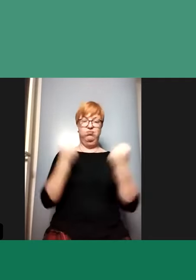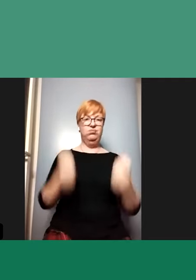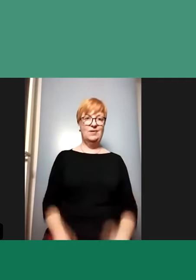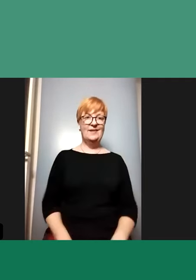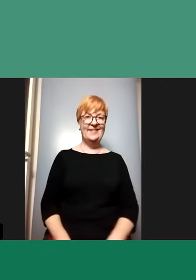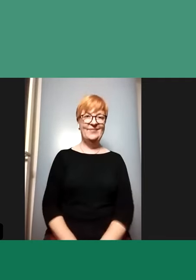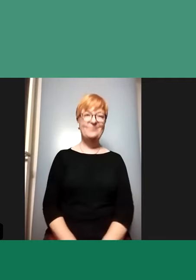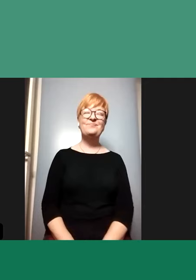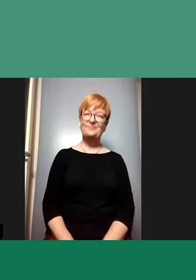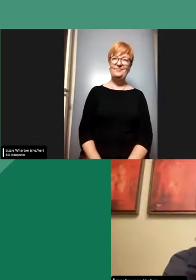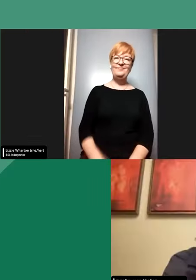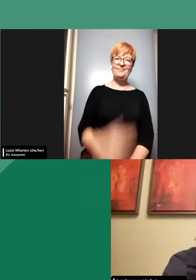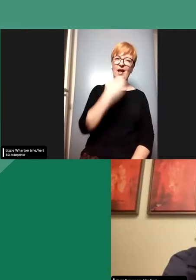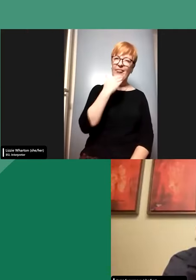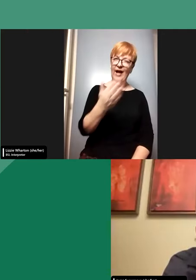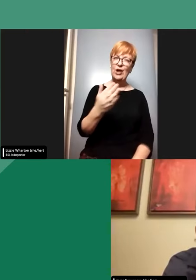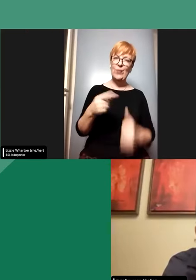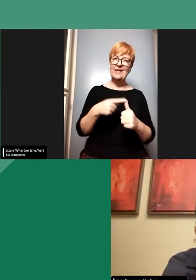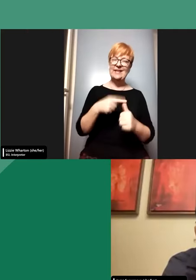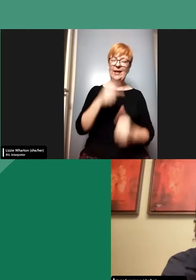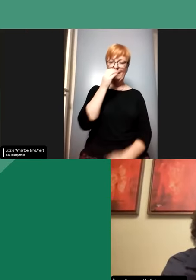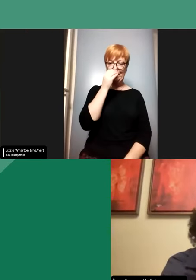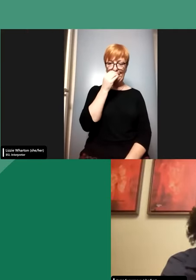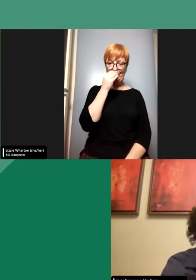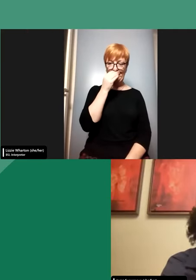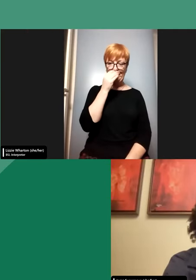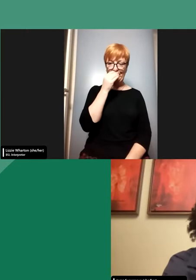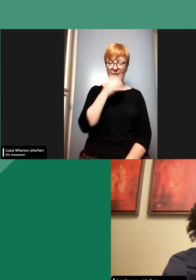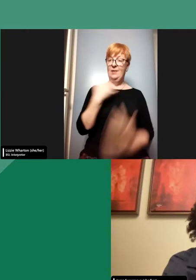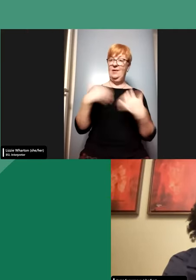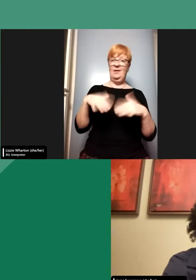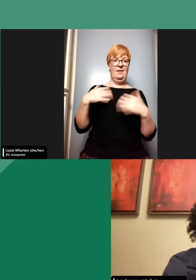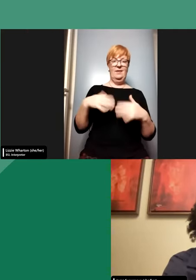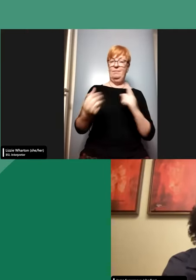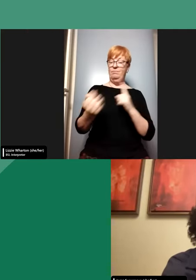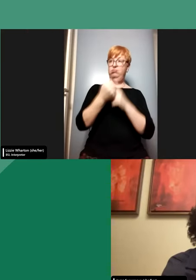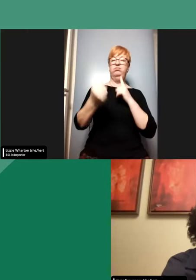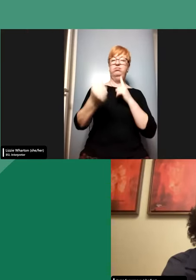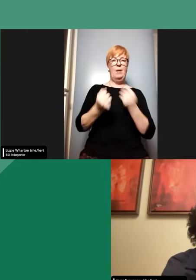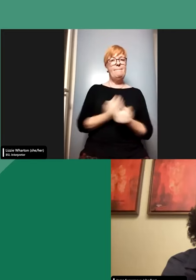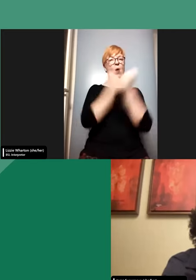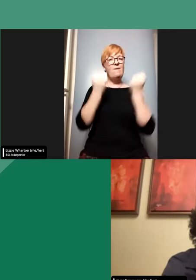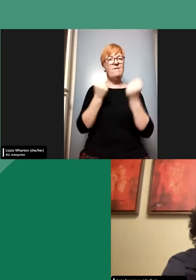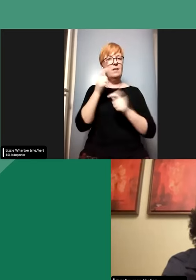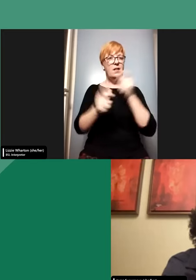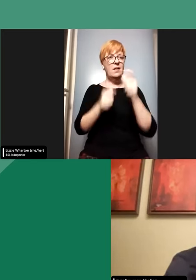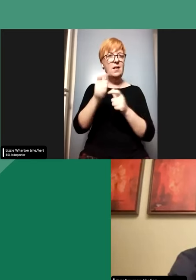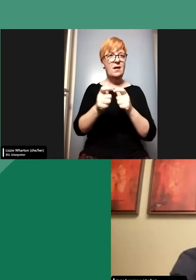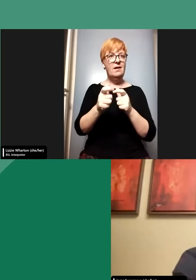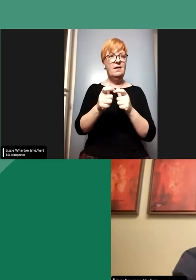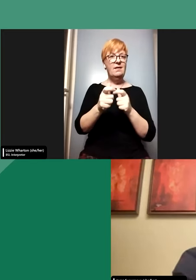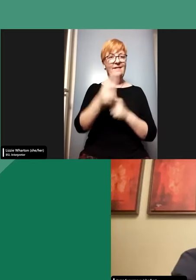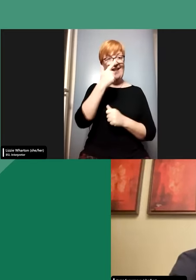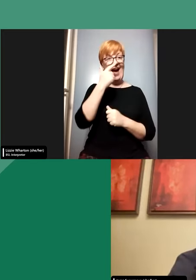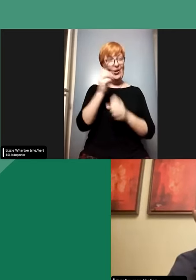Thank you, Anthony. Yeah, again, you know, more powerful words. I could really see you, in a